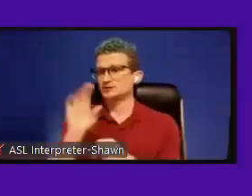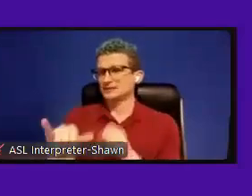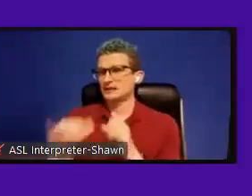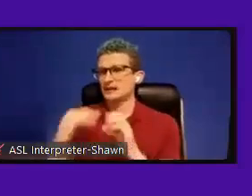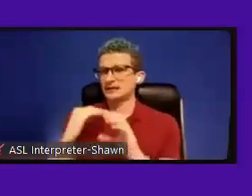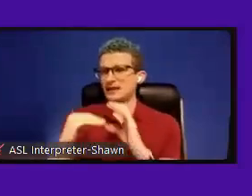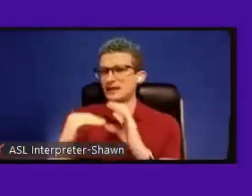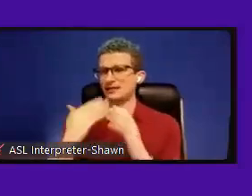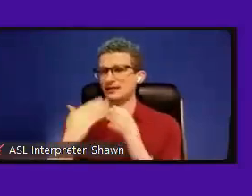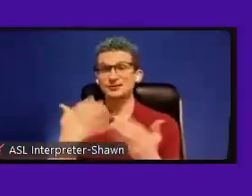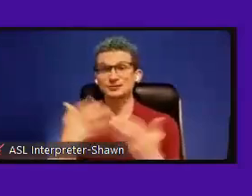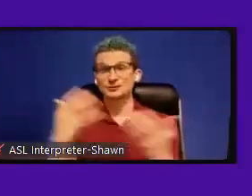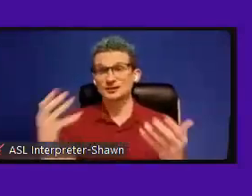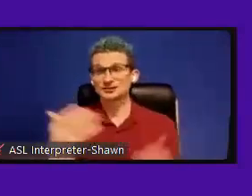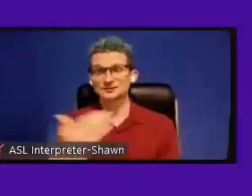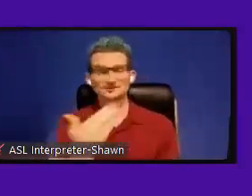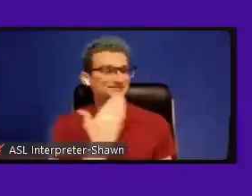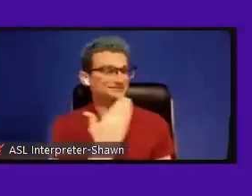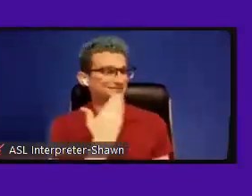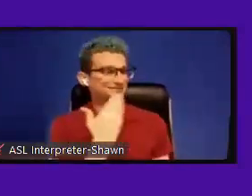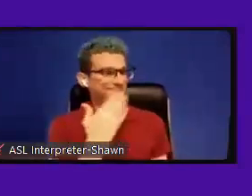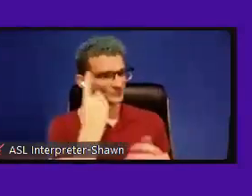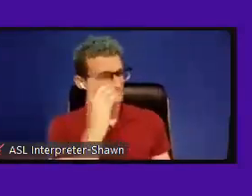Thank you so much for your presentation.